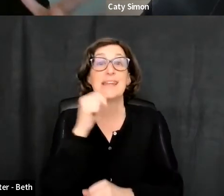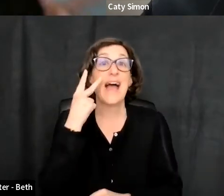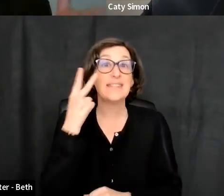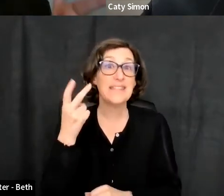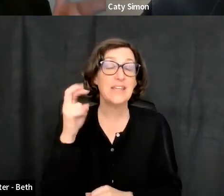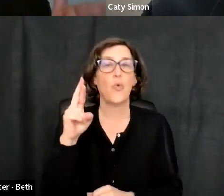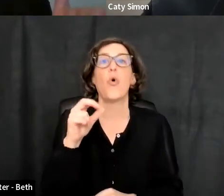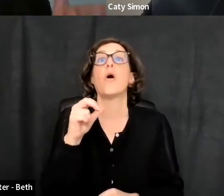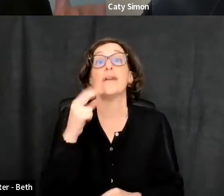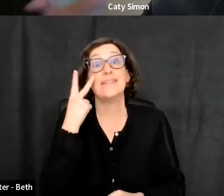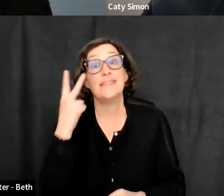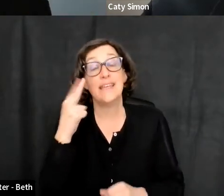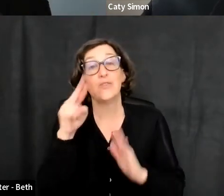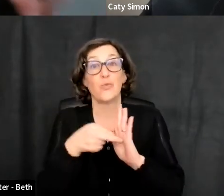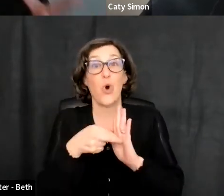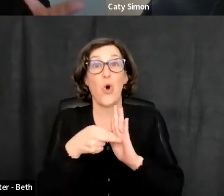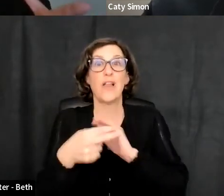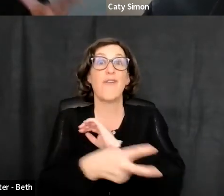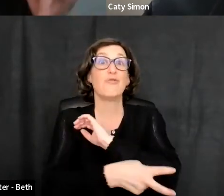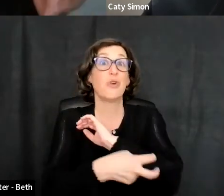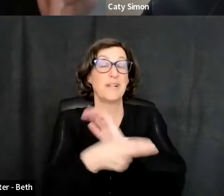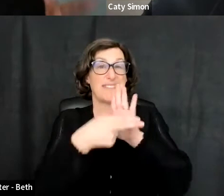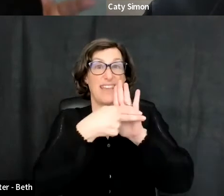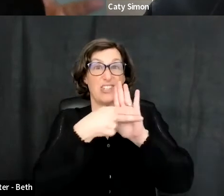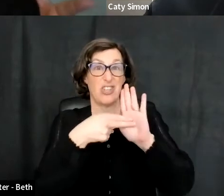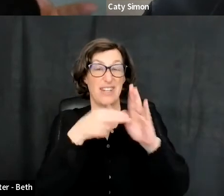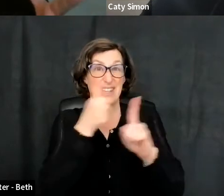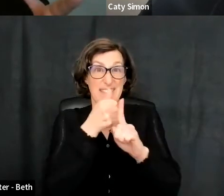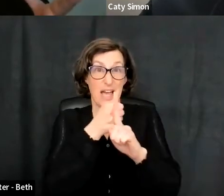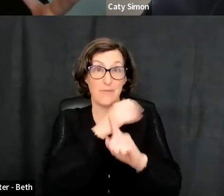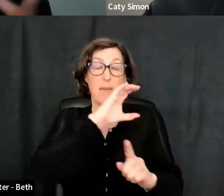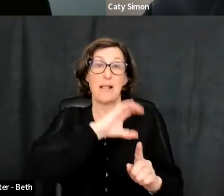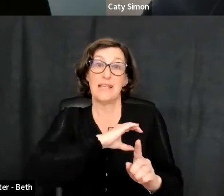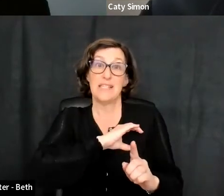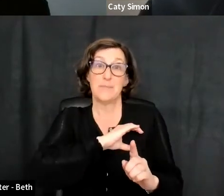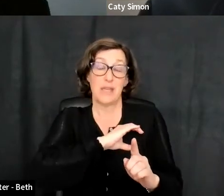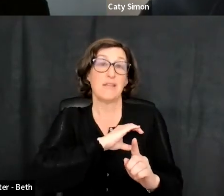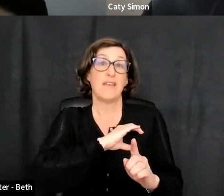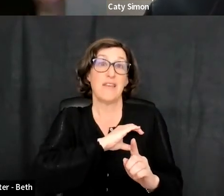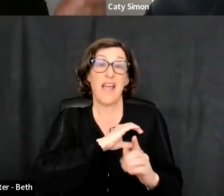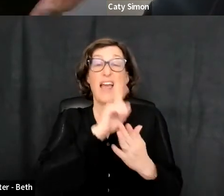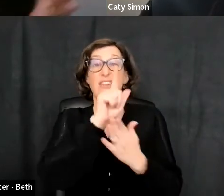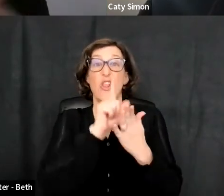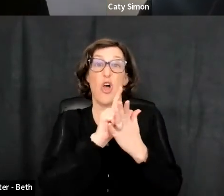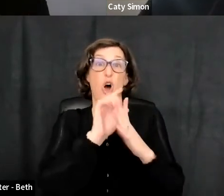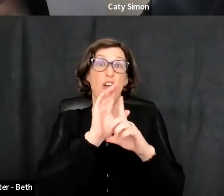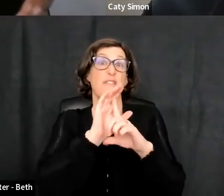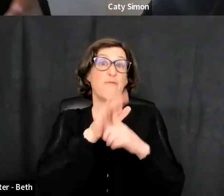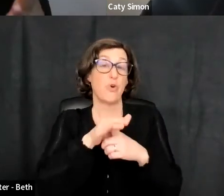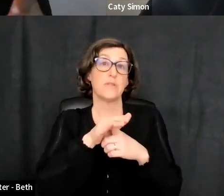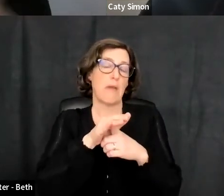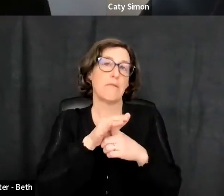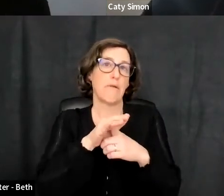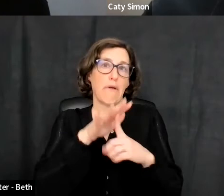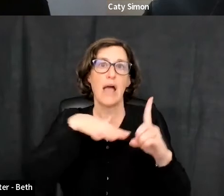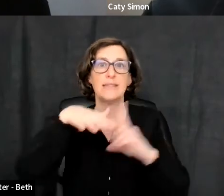of criminalization itself and policing and law enforcement contact. And I would love to invite you and